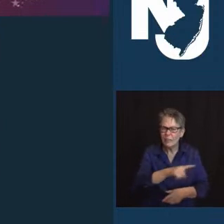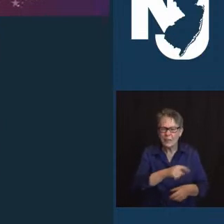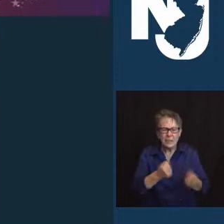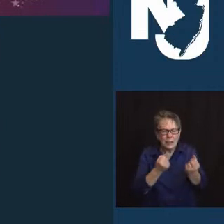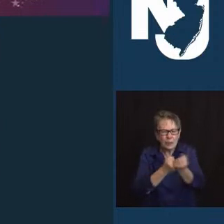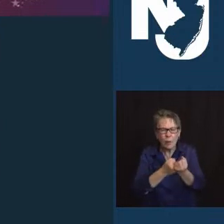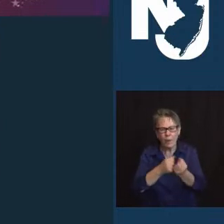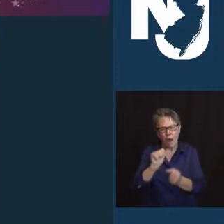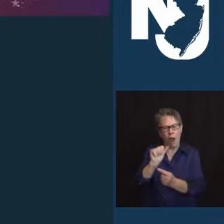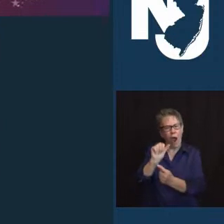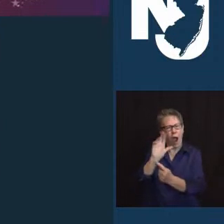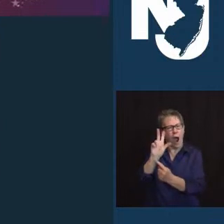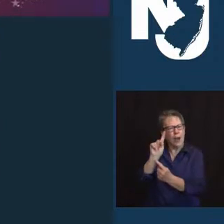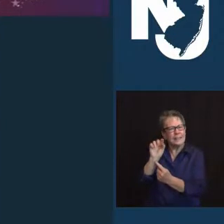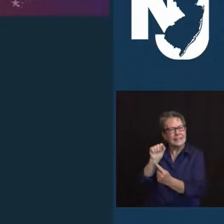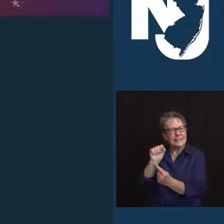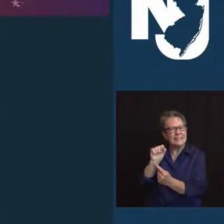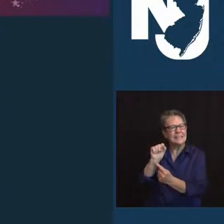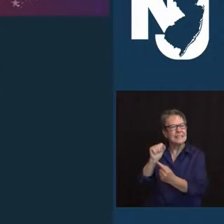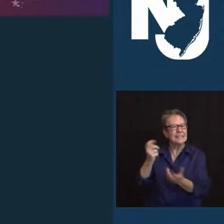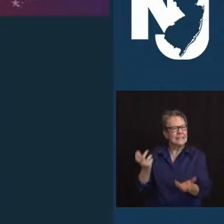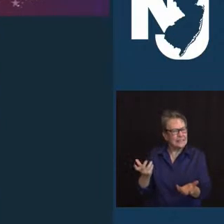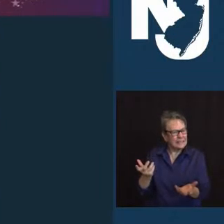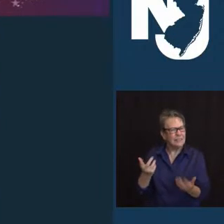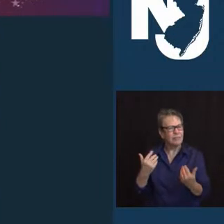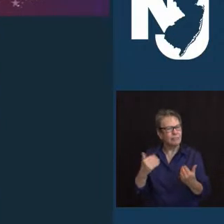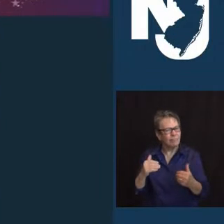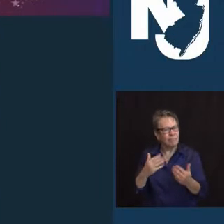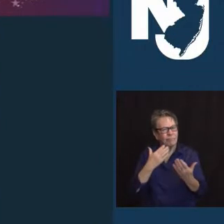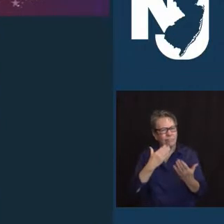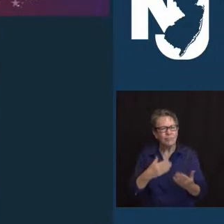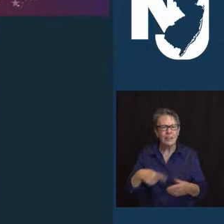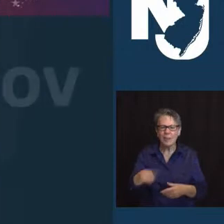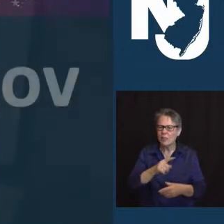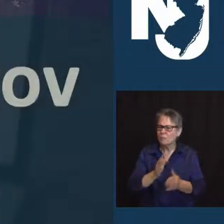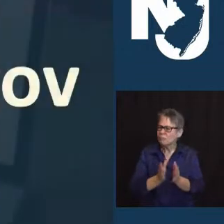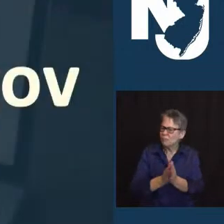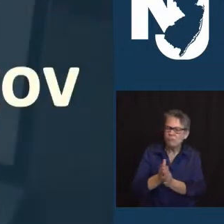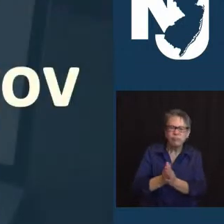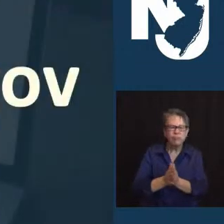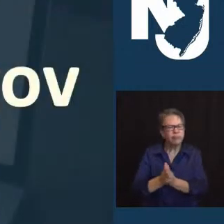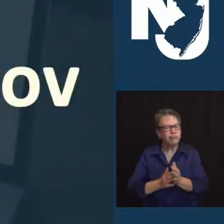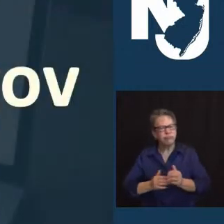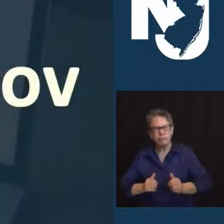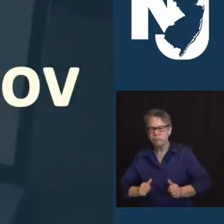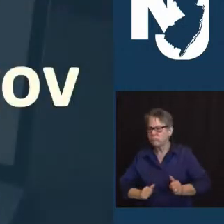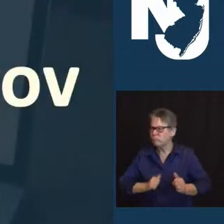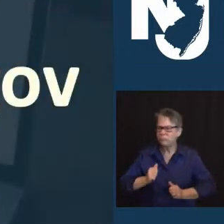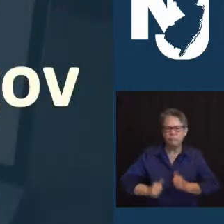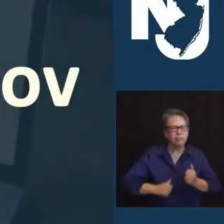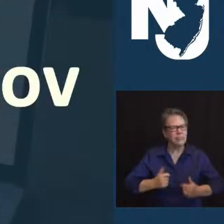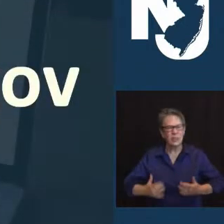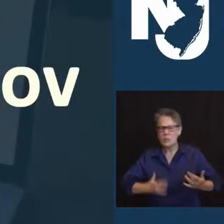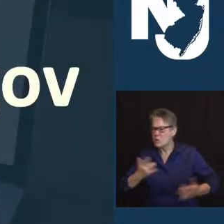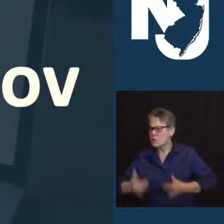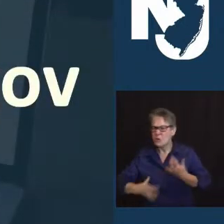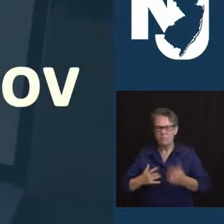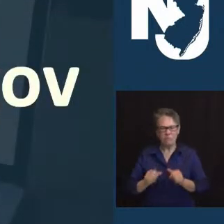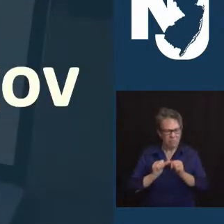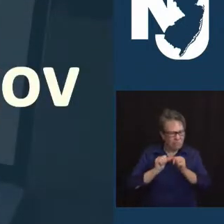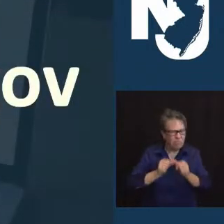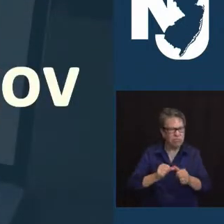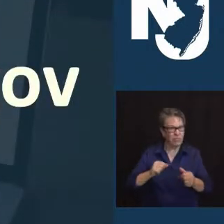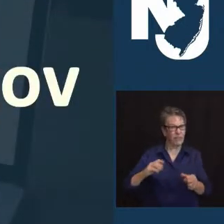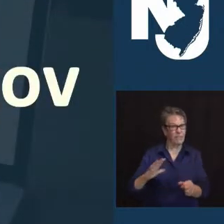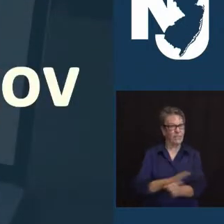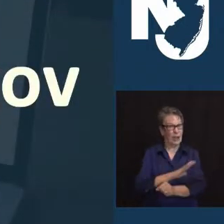looking forward to being able to welcome back all of their students. And I know we all want them to as well. But to do that, we need to bear down and keep